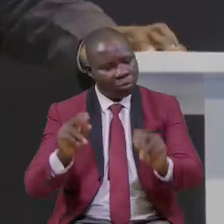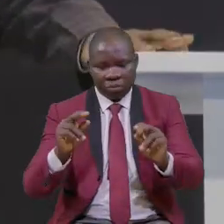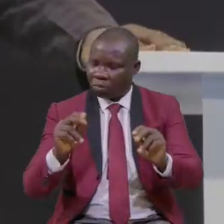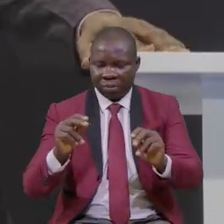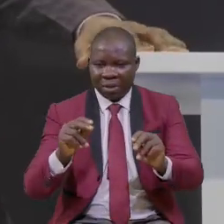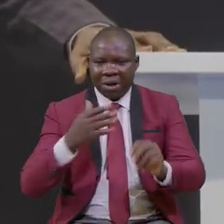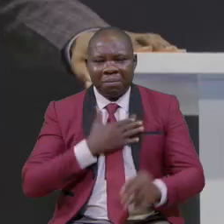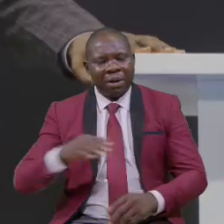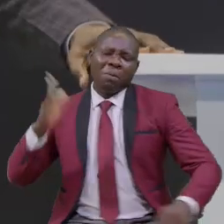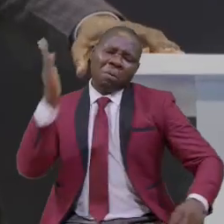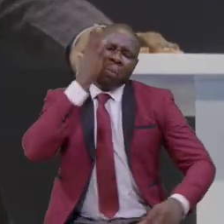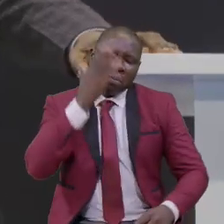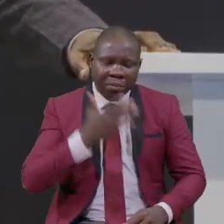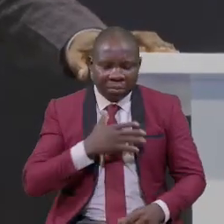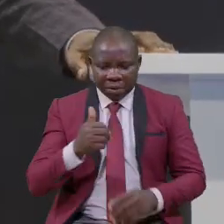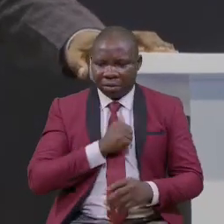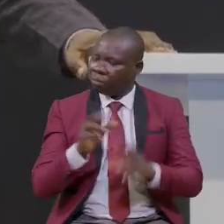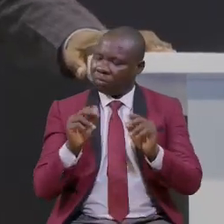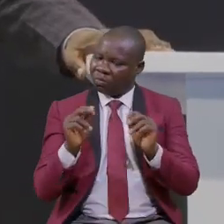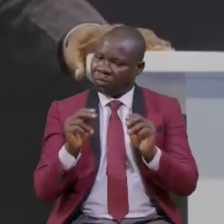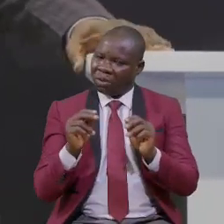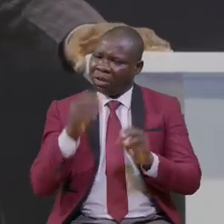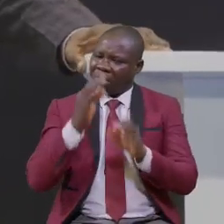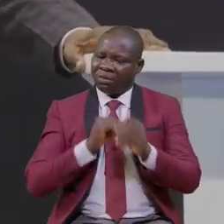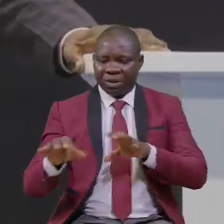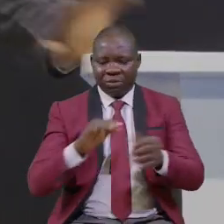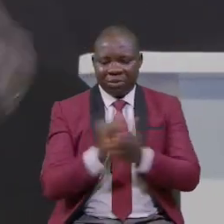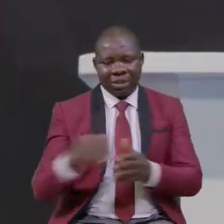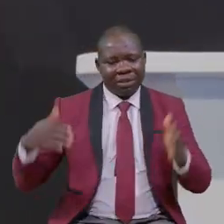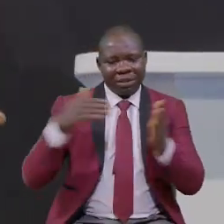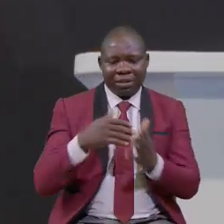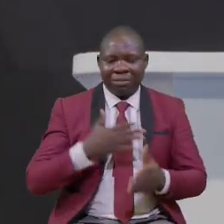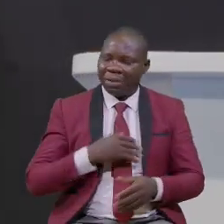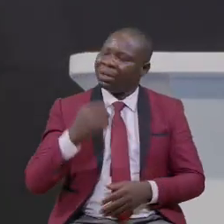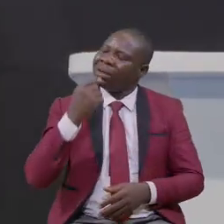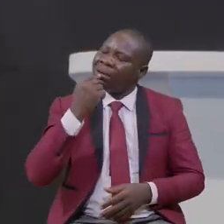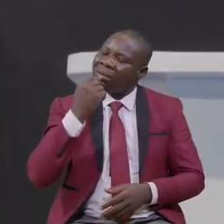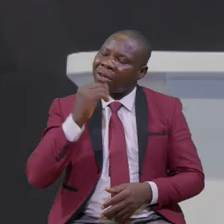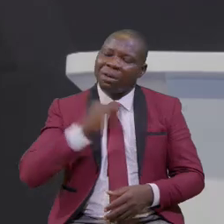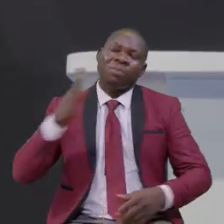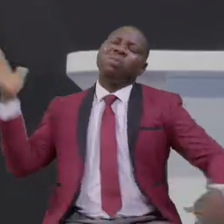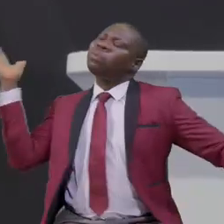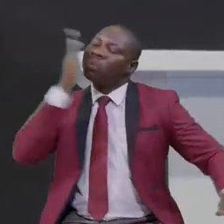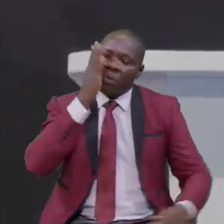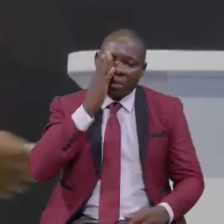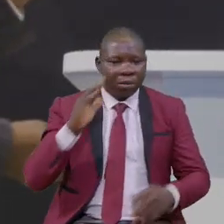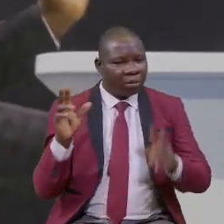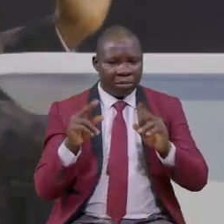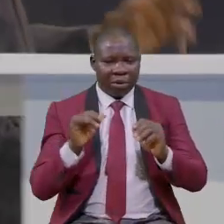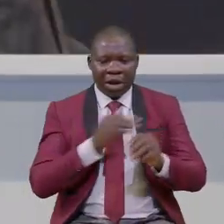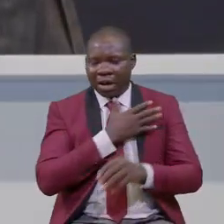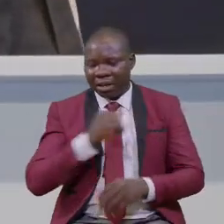If I do that again, my mouth, I will slap you. And so I forgot myself and I